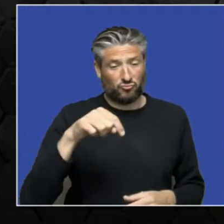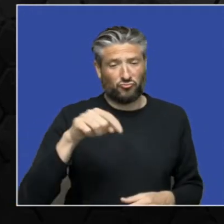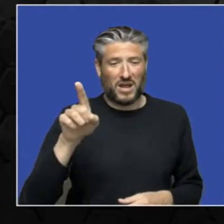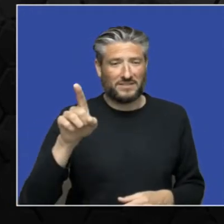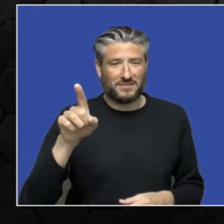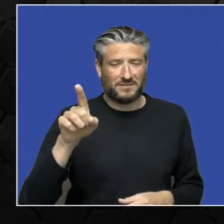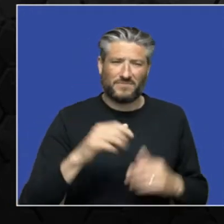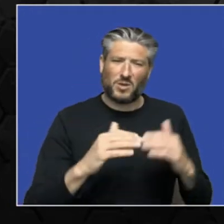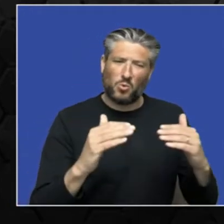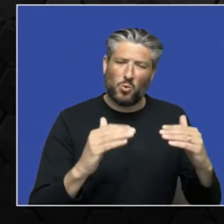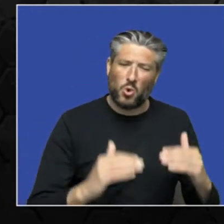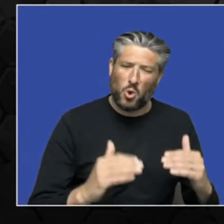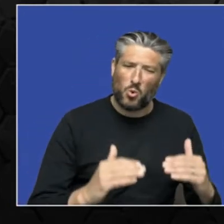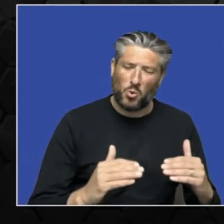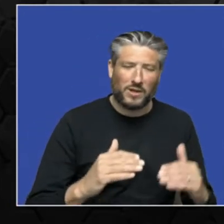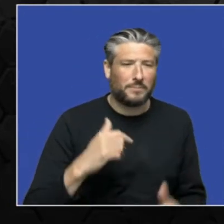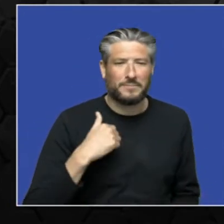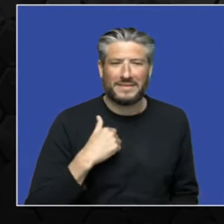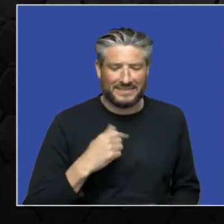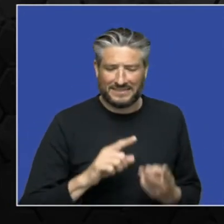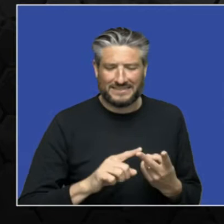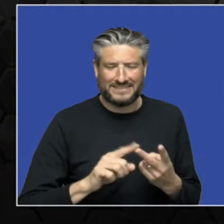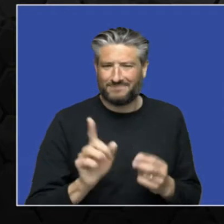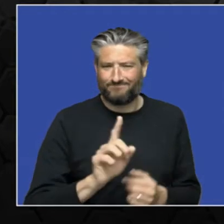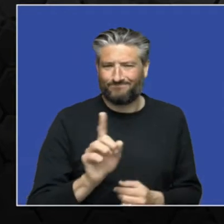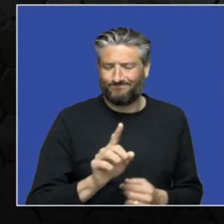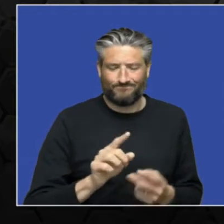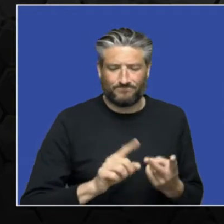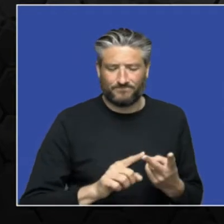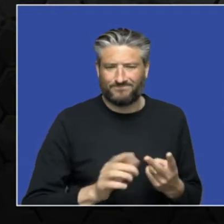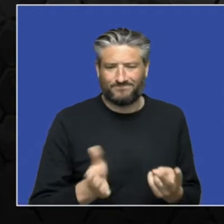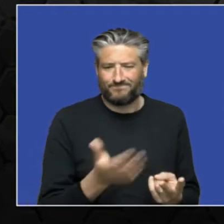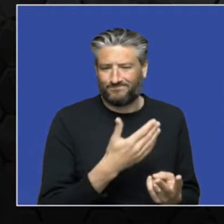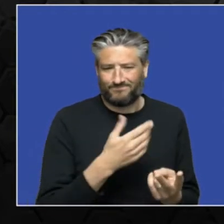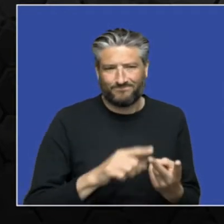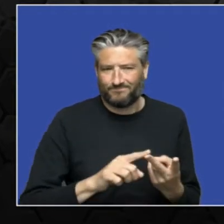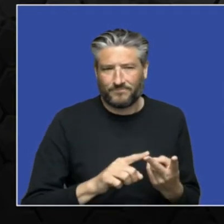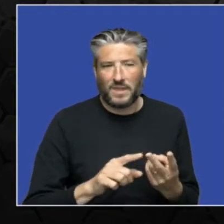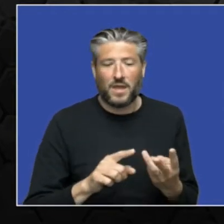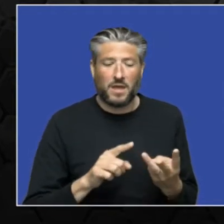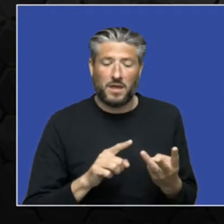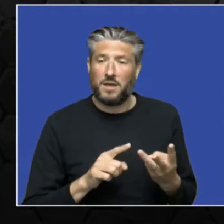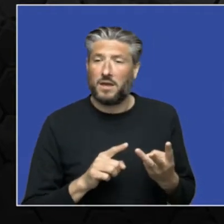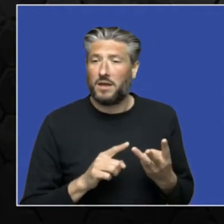for us to go forward for building our application.